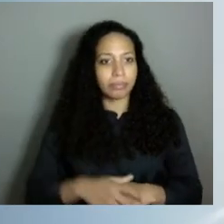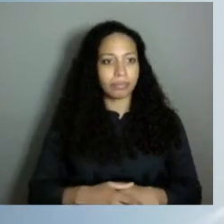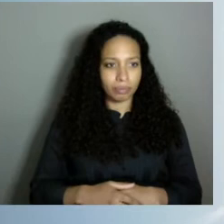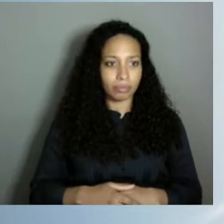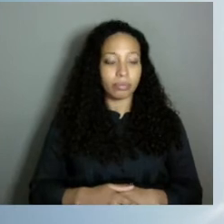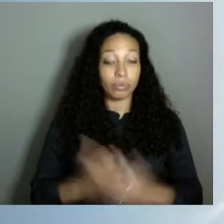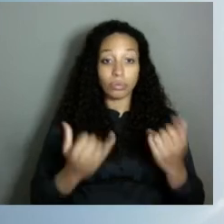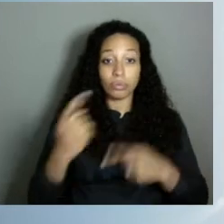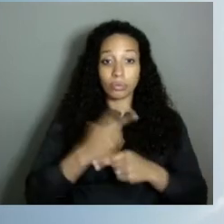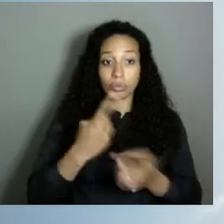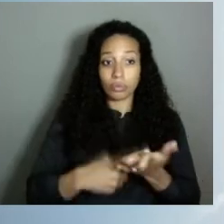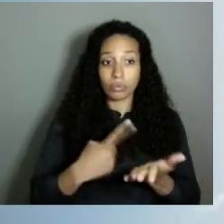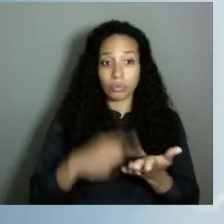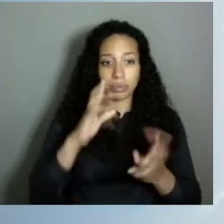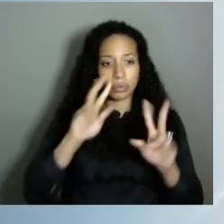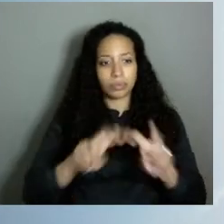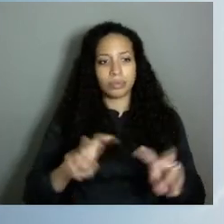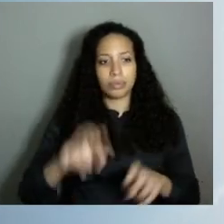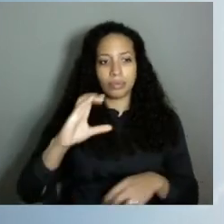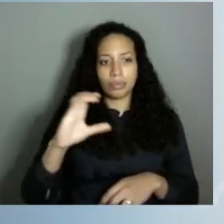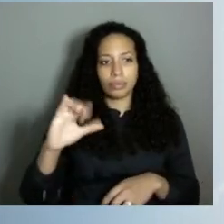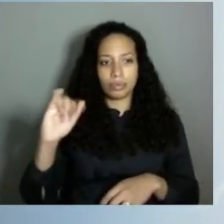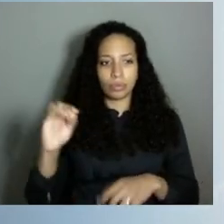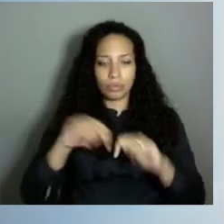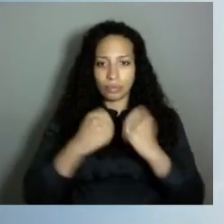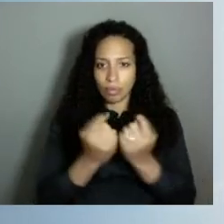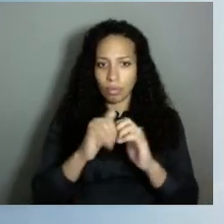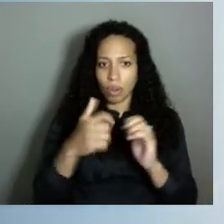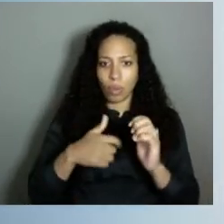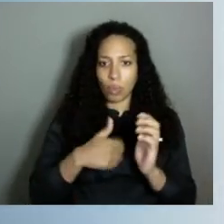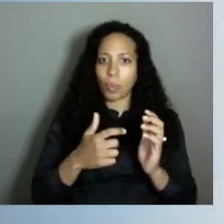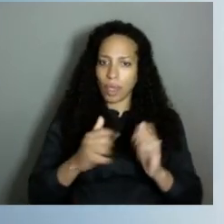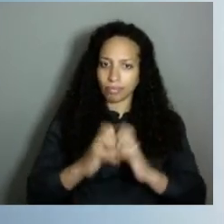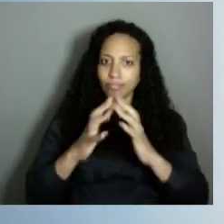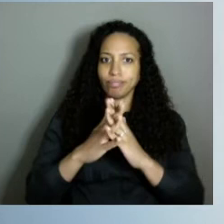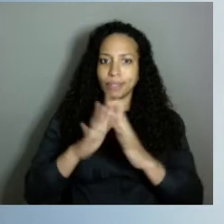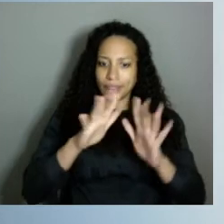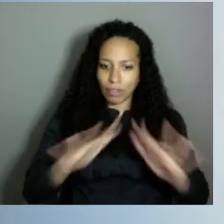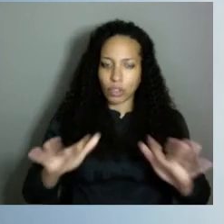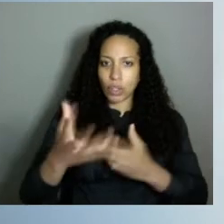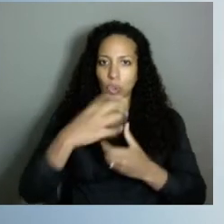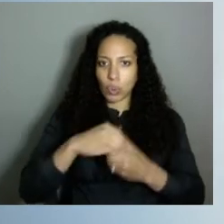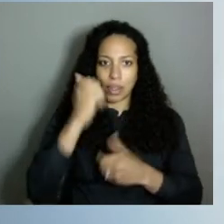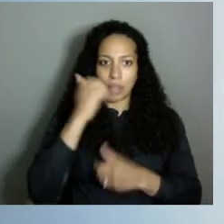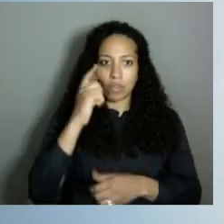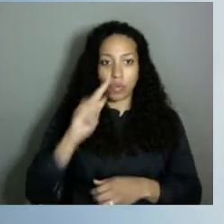discussion, we're looking at one of our CCIL teams and how we bring diversity and inclusion to life every day for the benefit of our client and for our